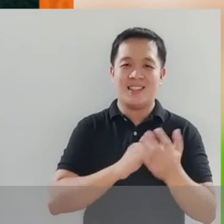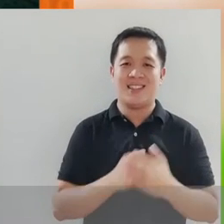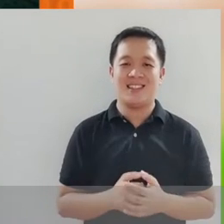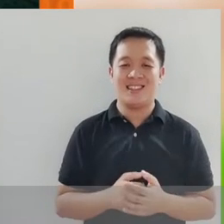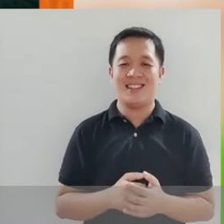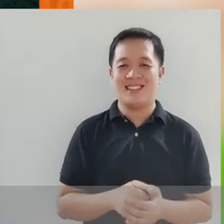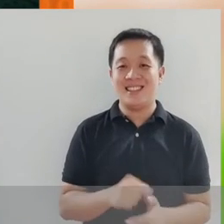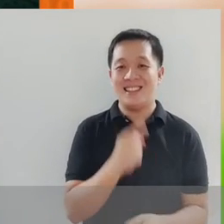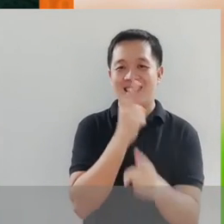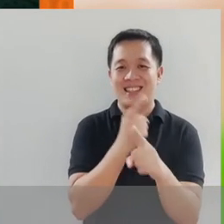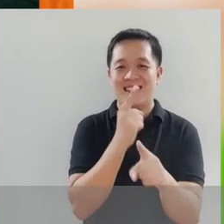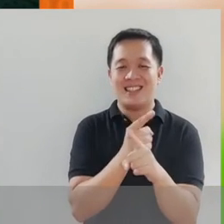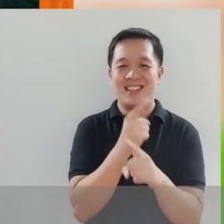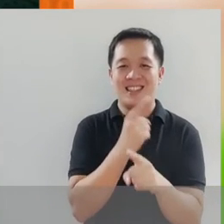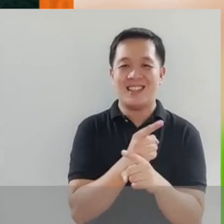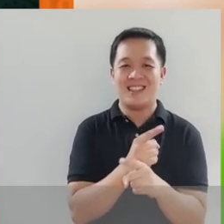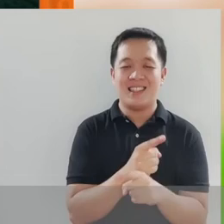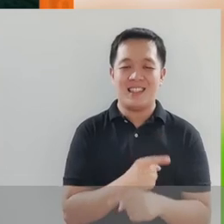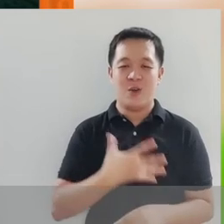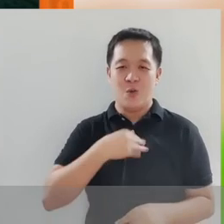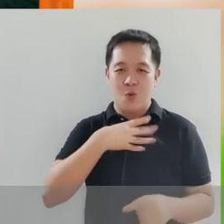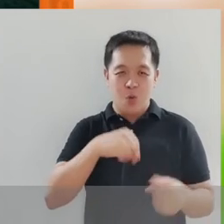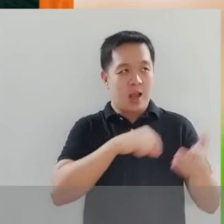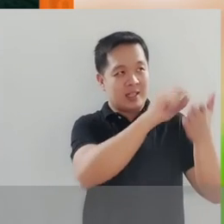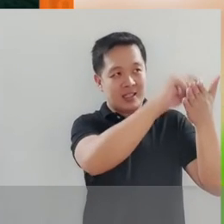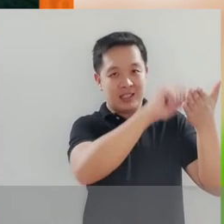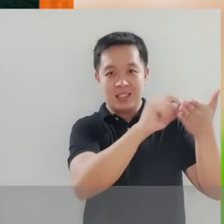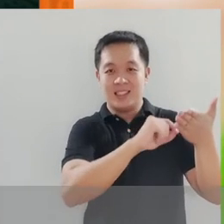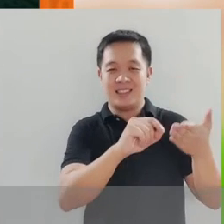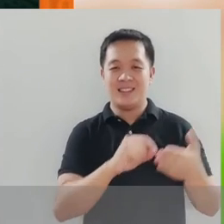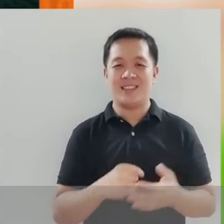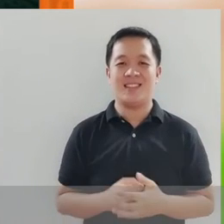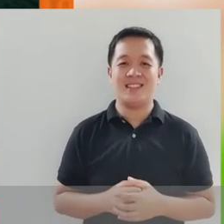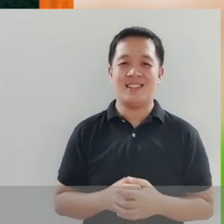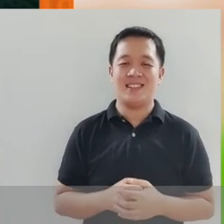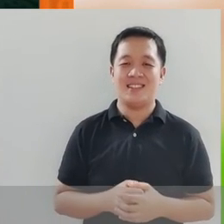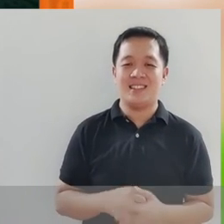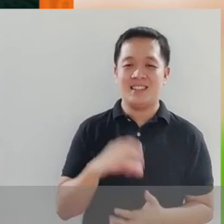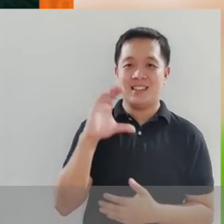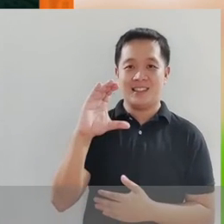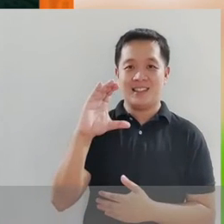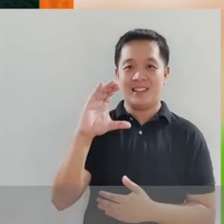That is right. It's chalk.